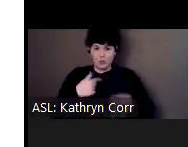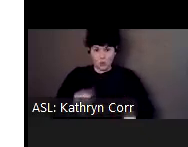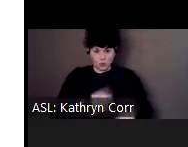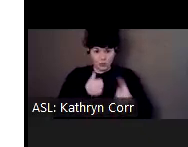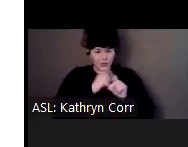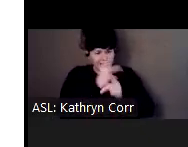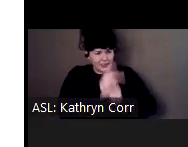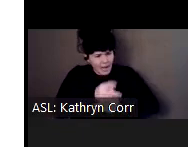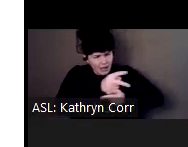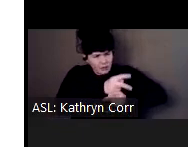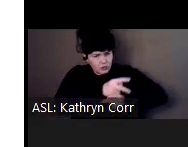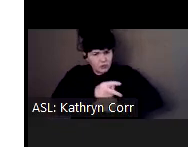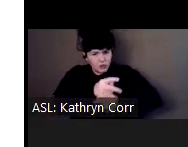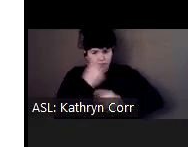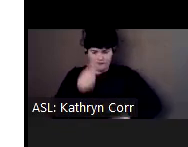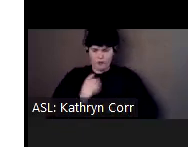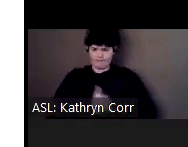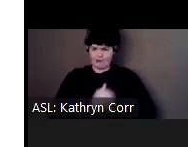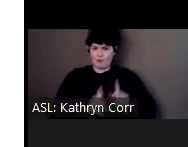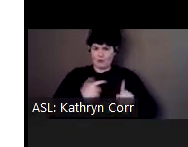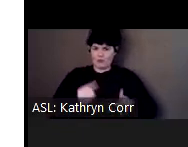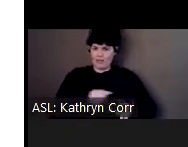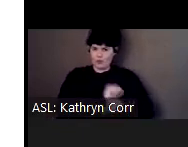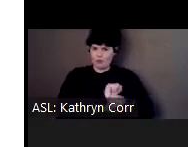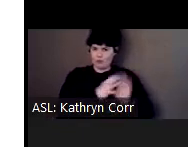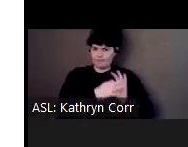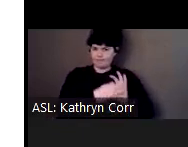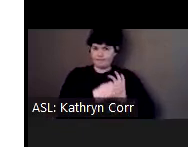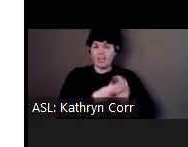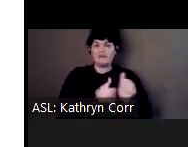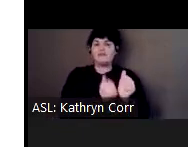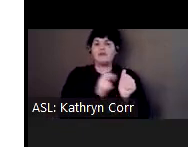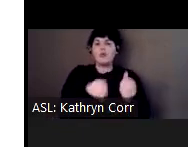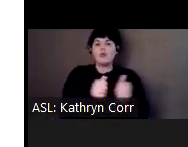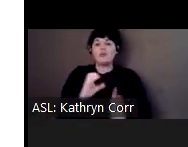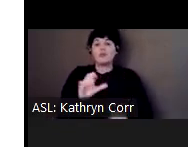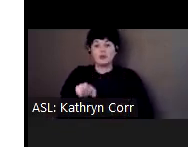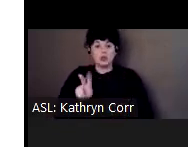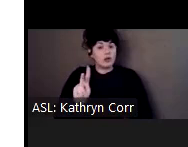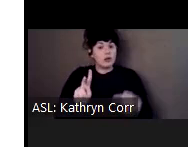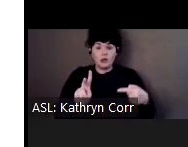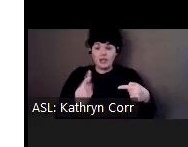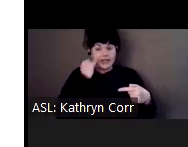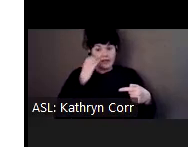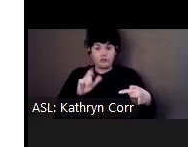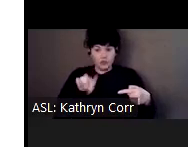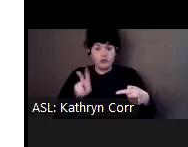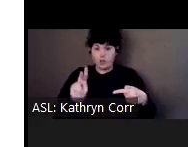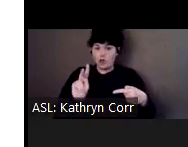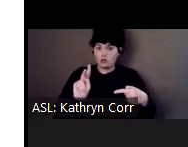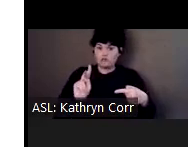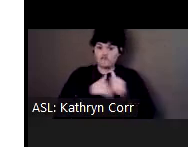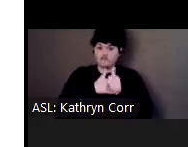that we're working with and follow up with the clerks. But if the clerk does their job and they send it in as they're